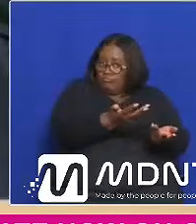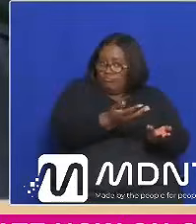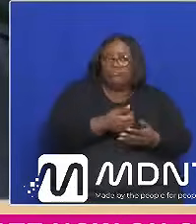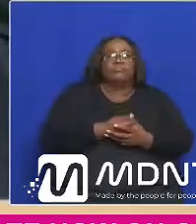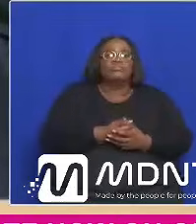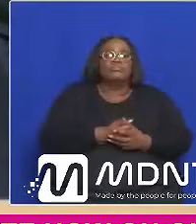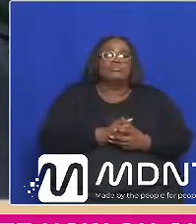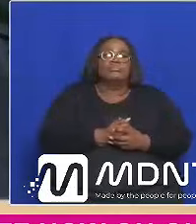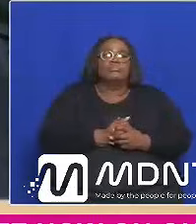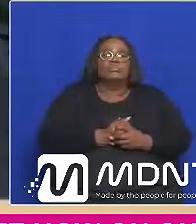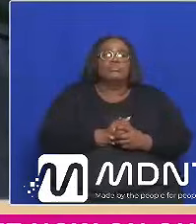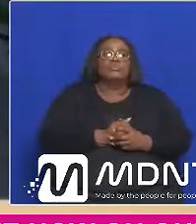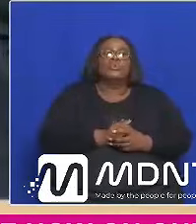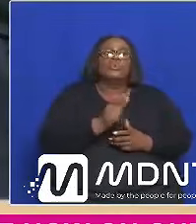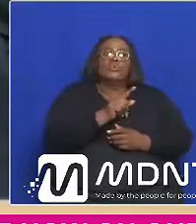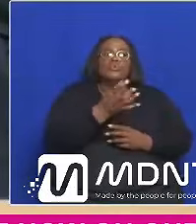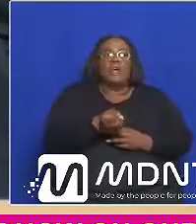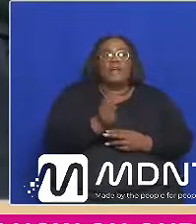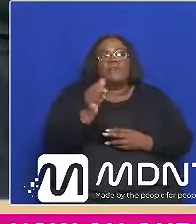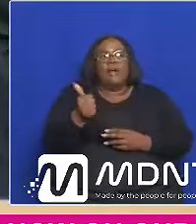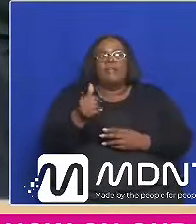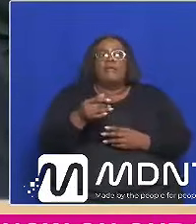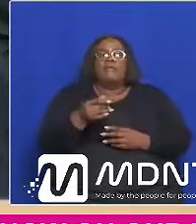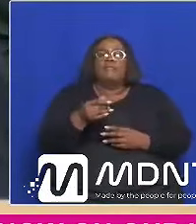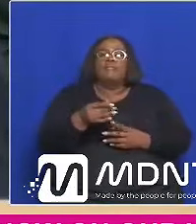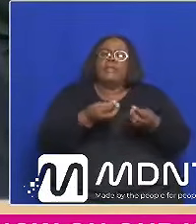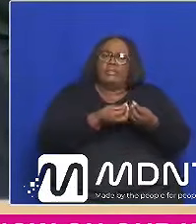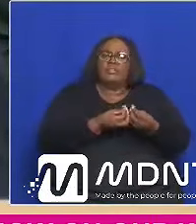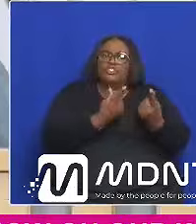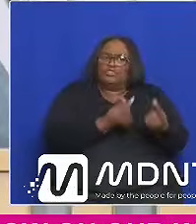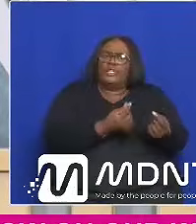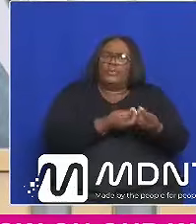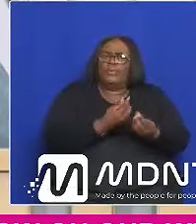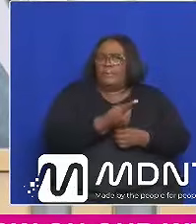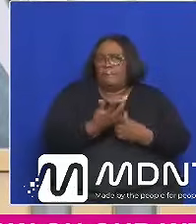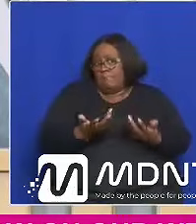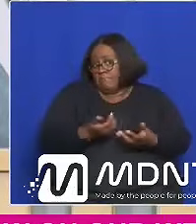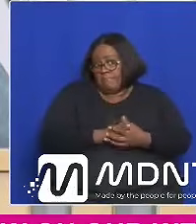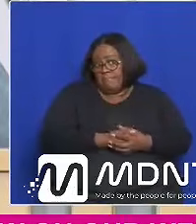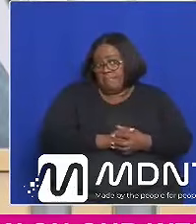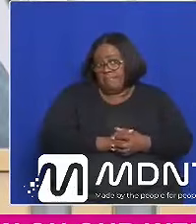other dealings with him. Forget relationship. You had other dealings with him.